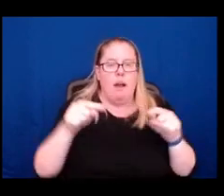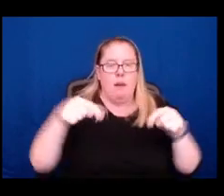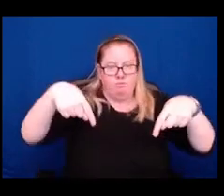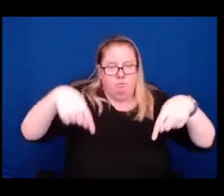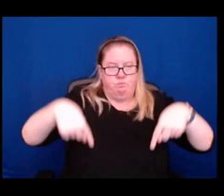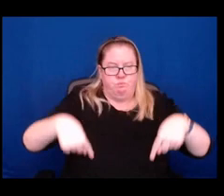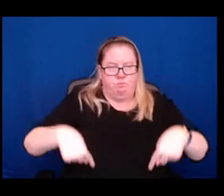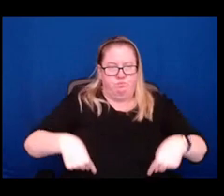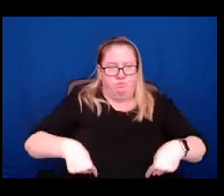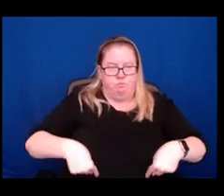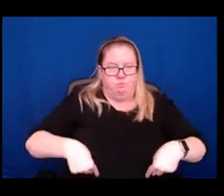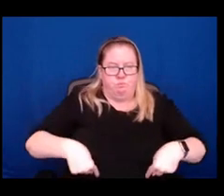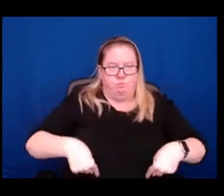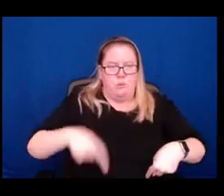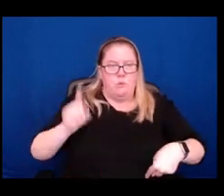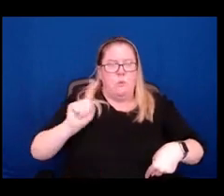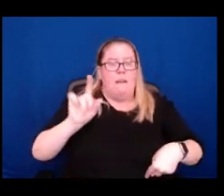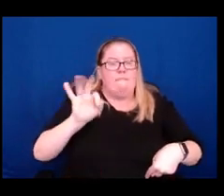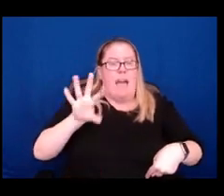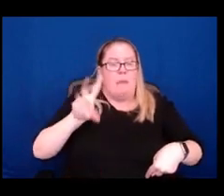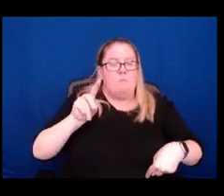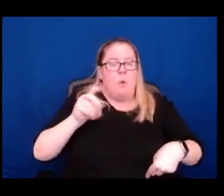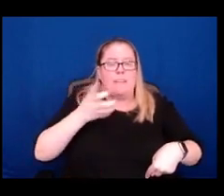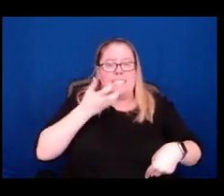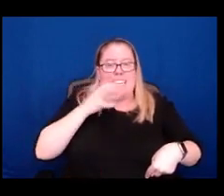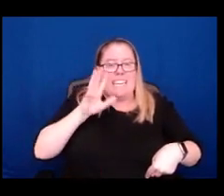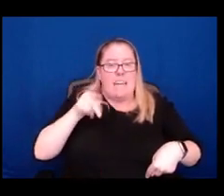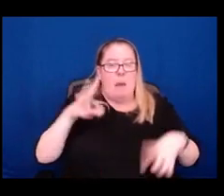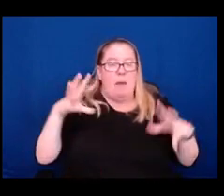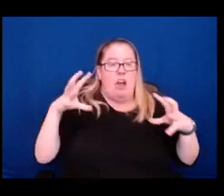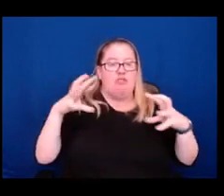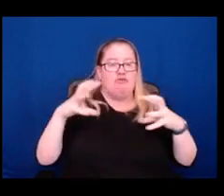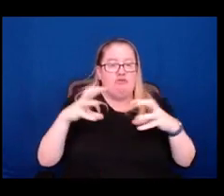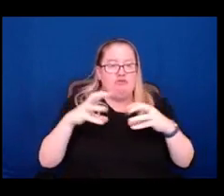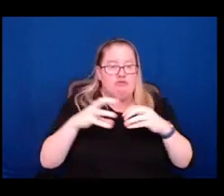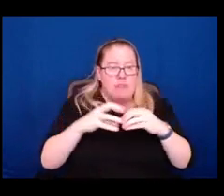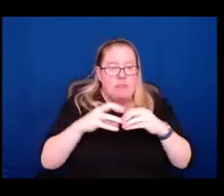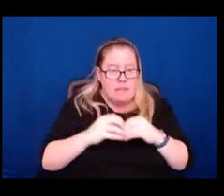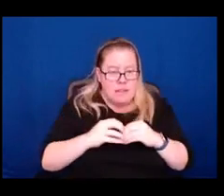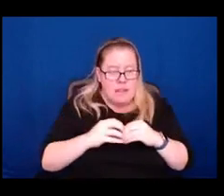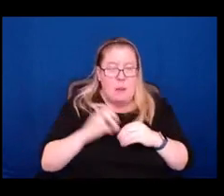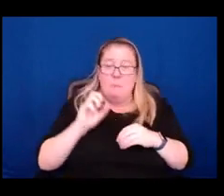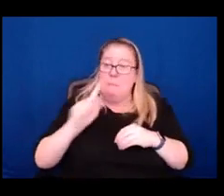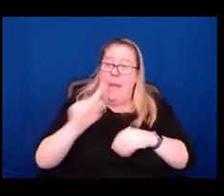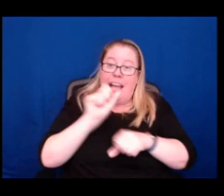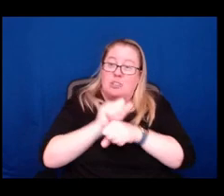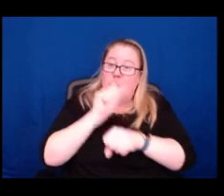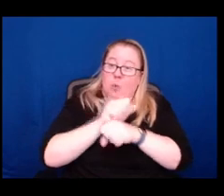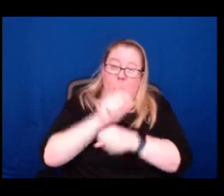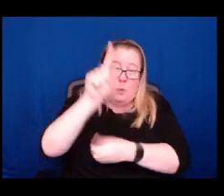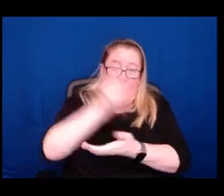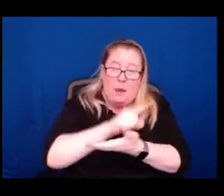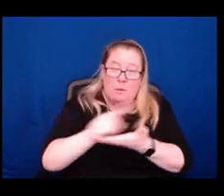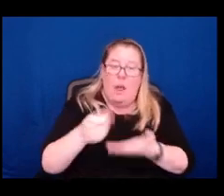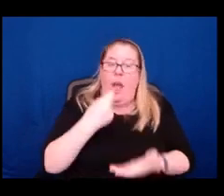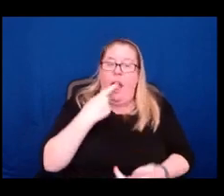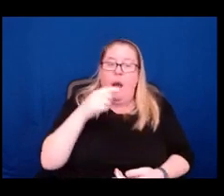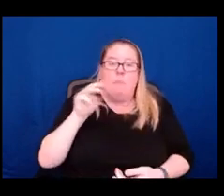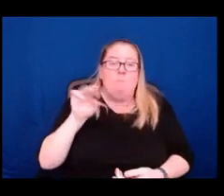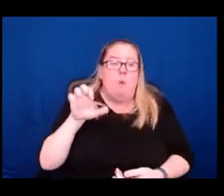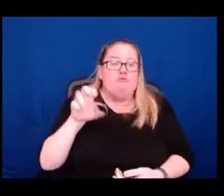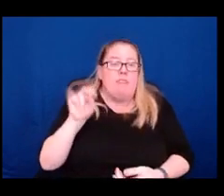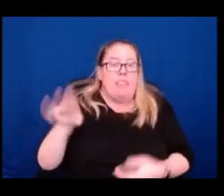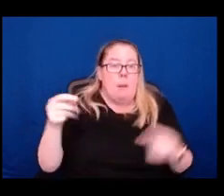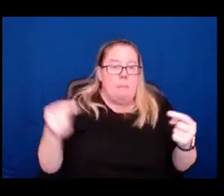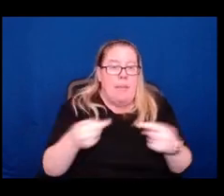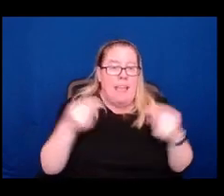done laparoscopically in a way that the fibroids are heated up, can shrink. Patients are able to go home the same day, go back to work in a week, take Motrin for